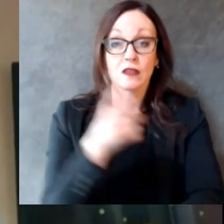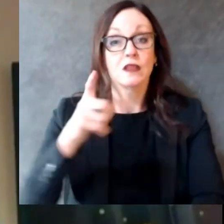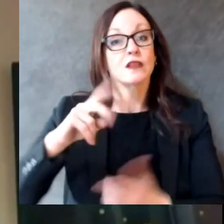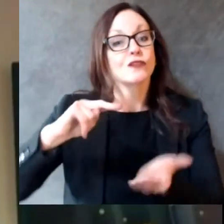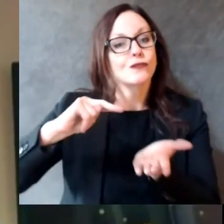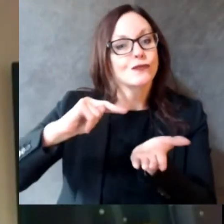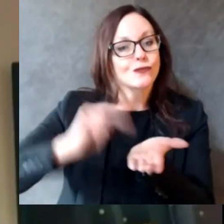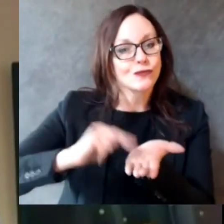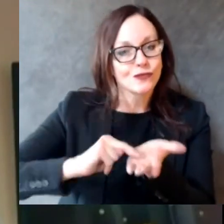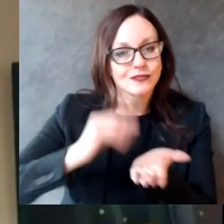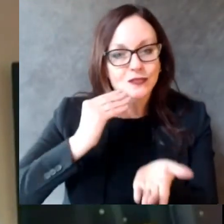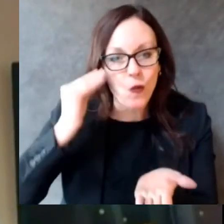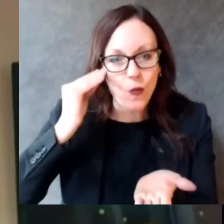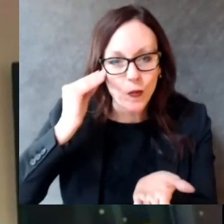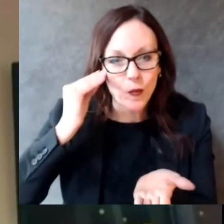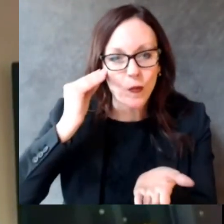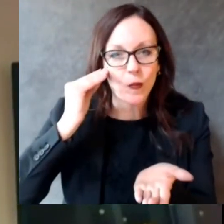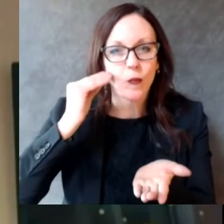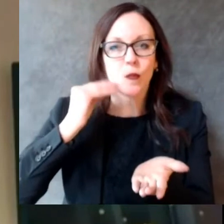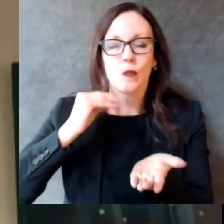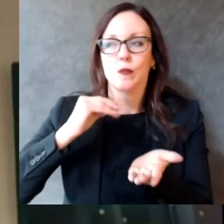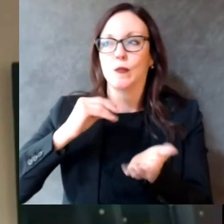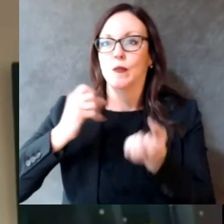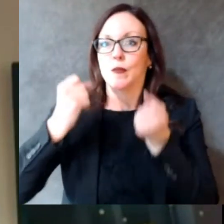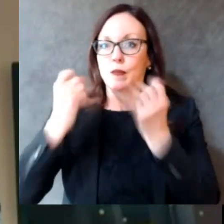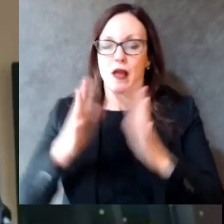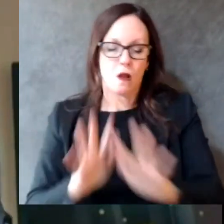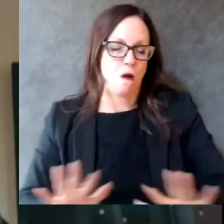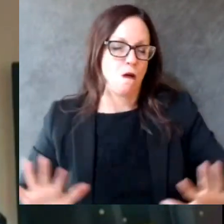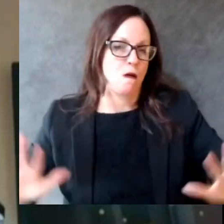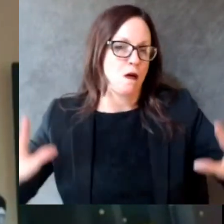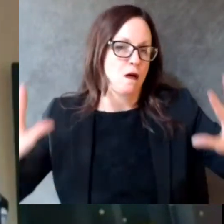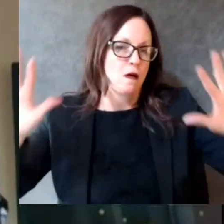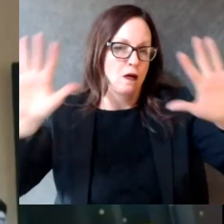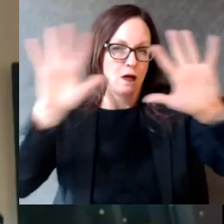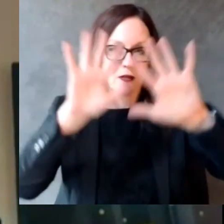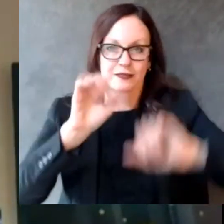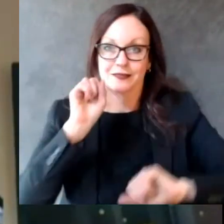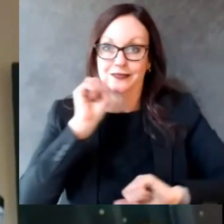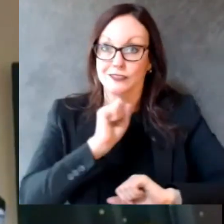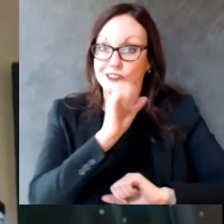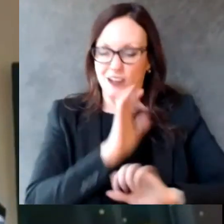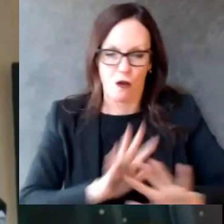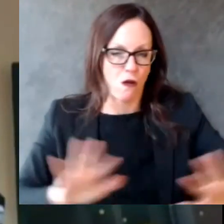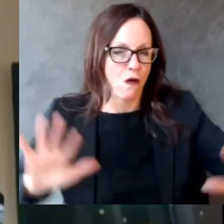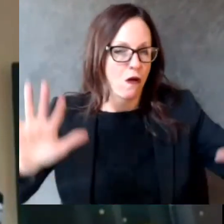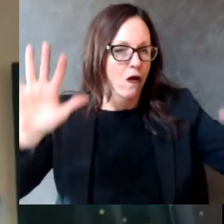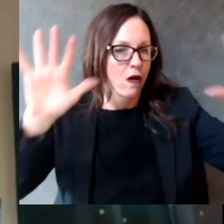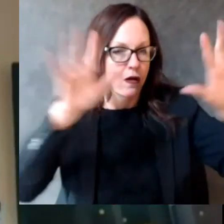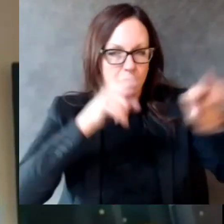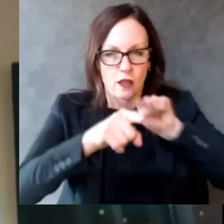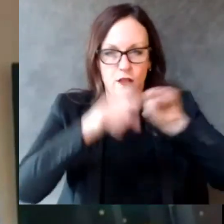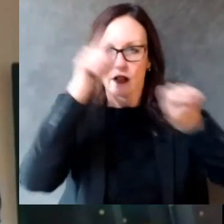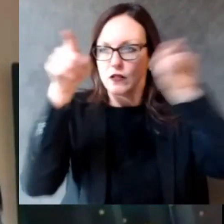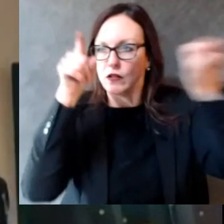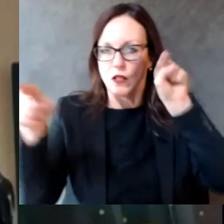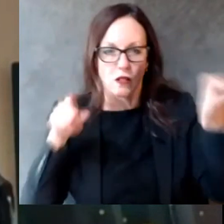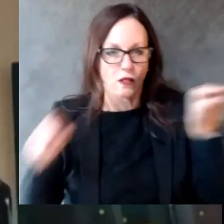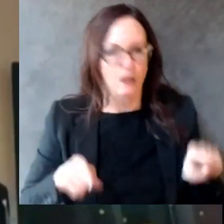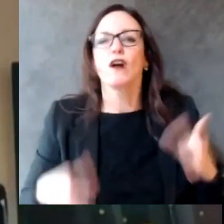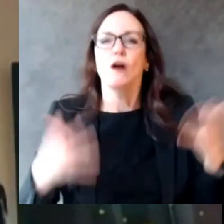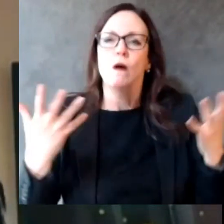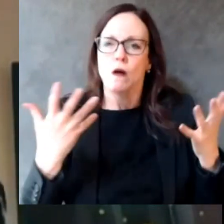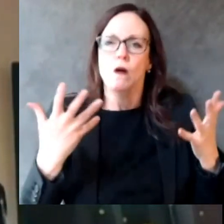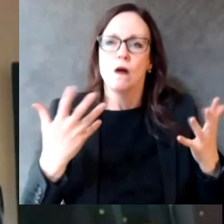But every day, if you watch the 65 plus numbers, you'll see them creep up a little bit more. I think